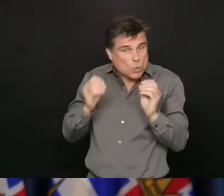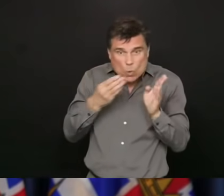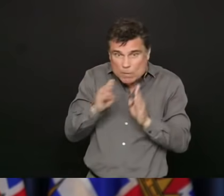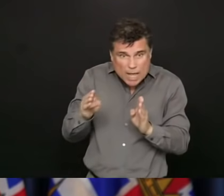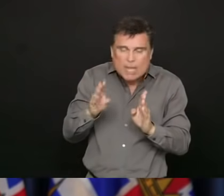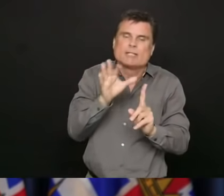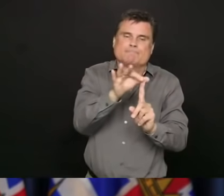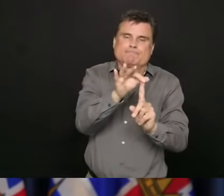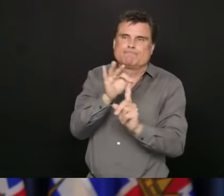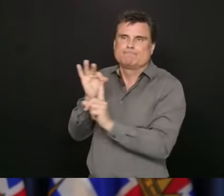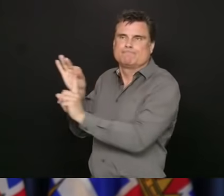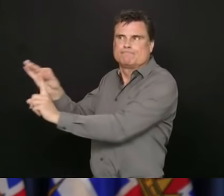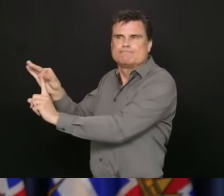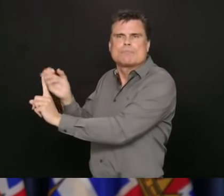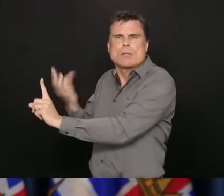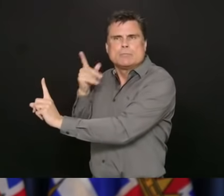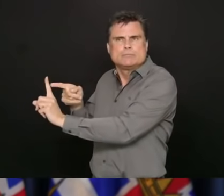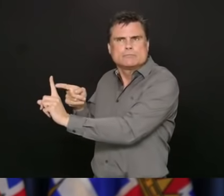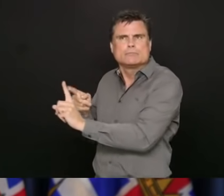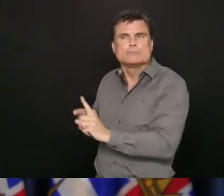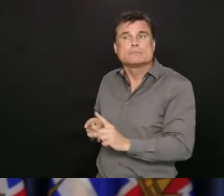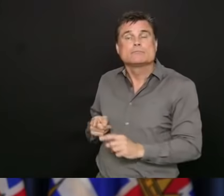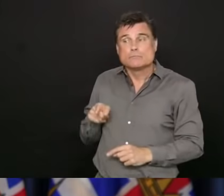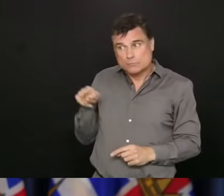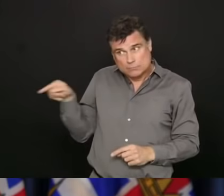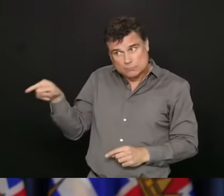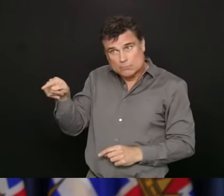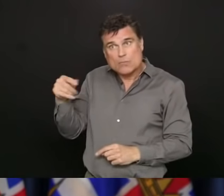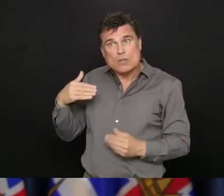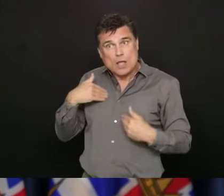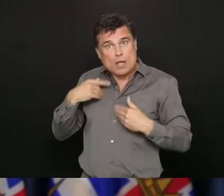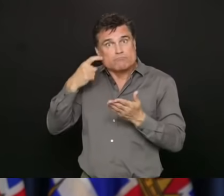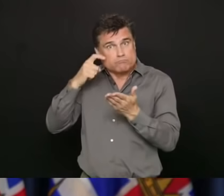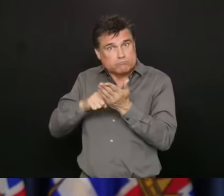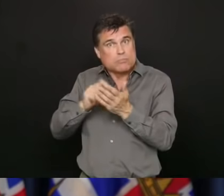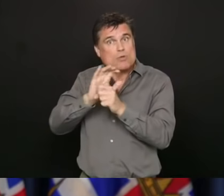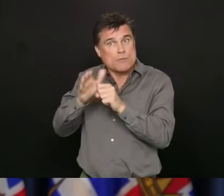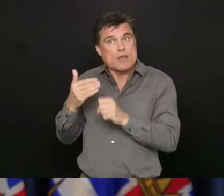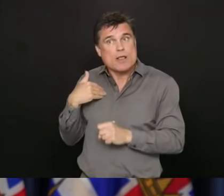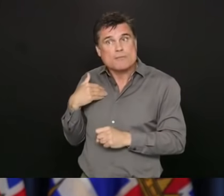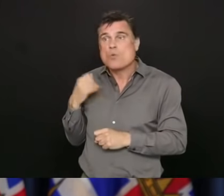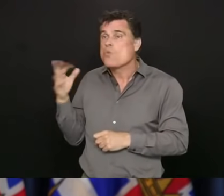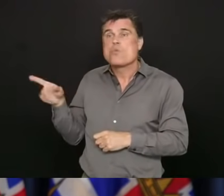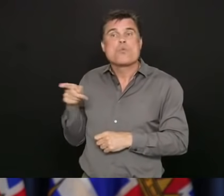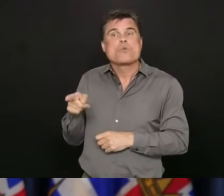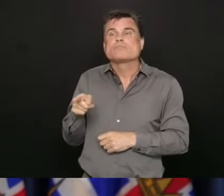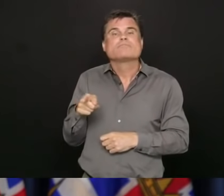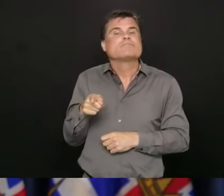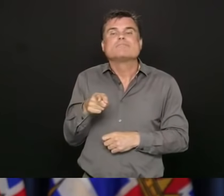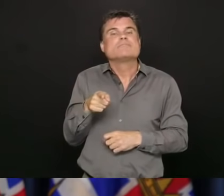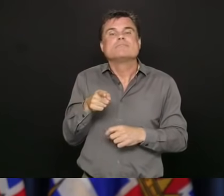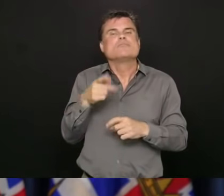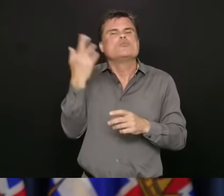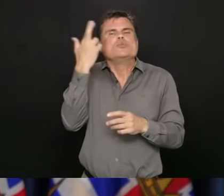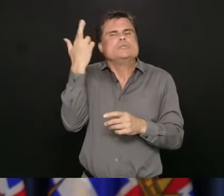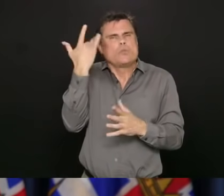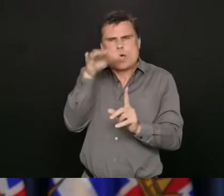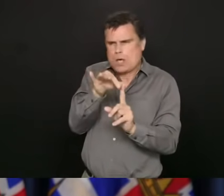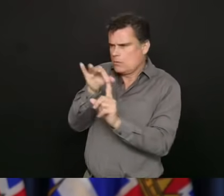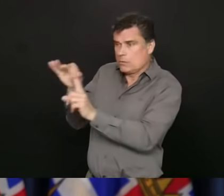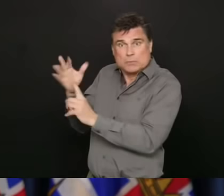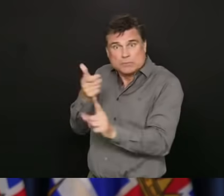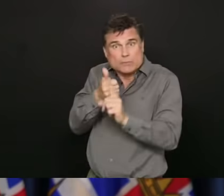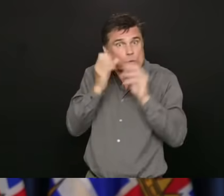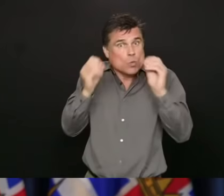I apologize. I don't have that data at my fingertips. We'll certainly follow up and get you those numbers. But I can say, broadly speaking, that